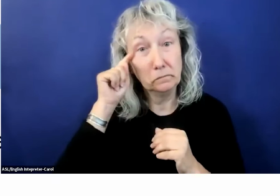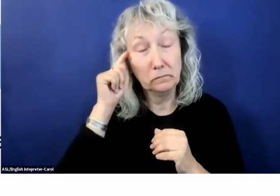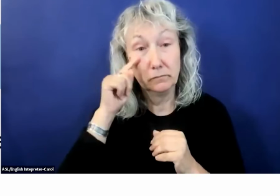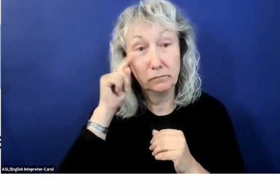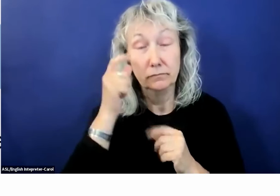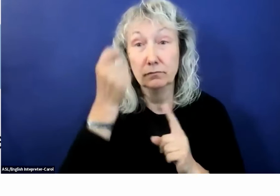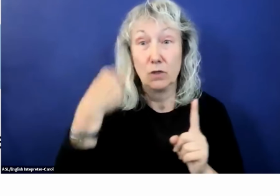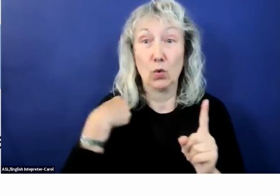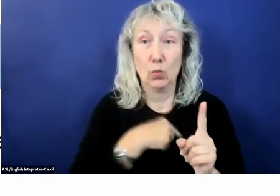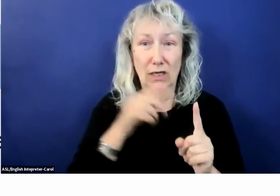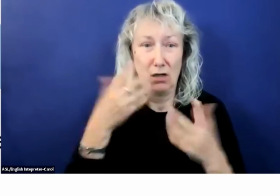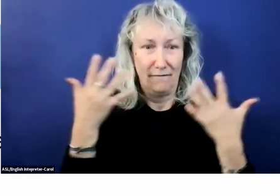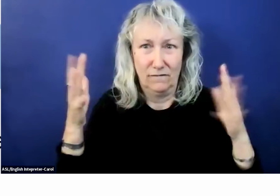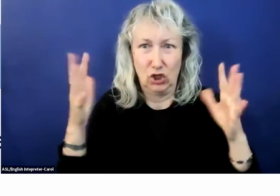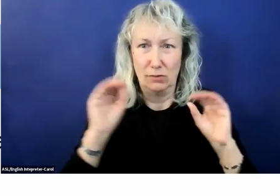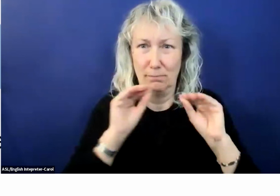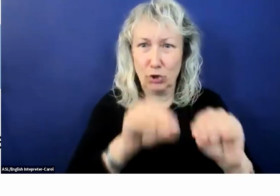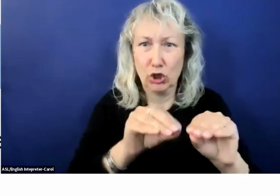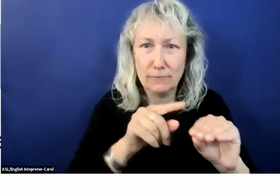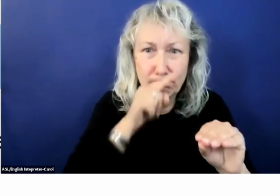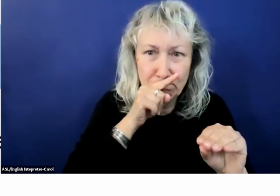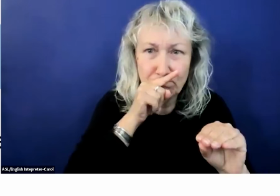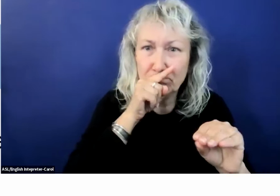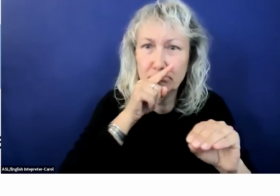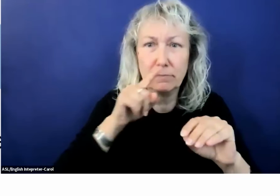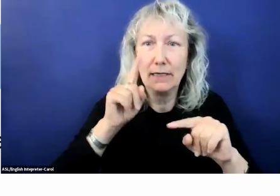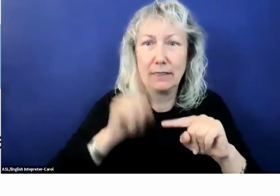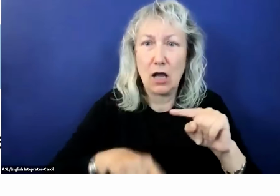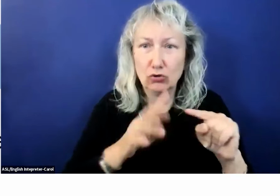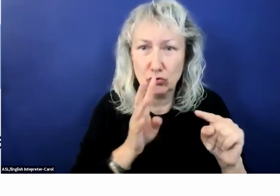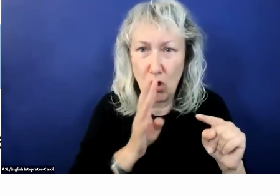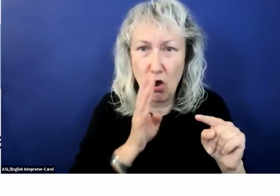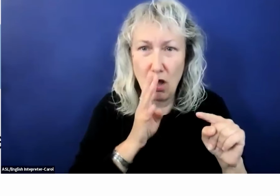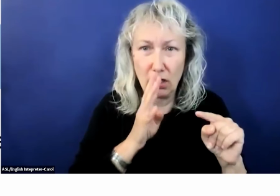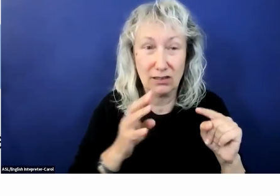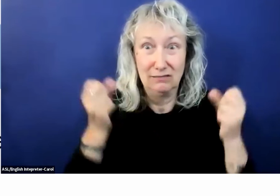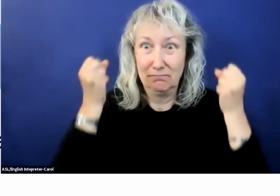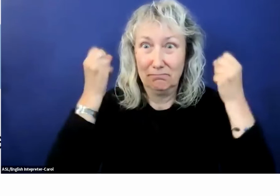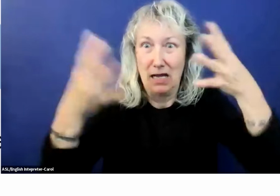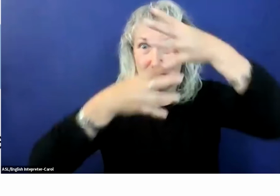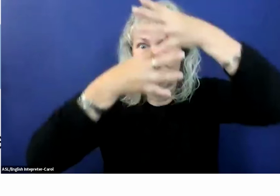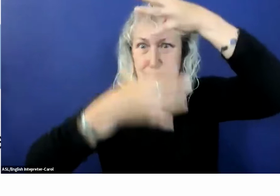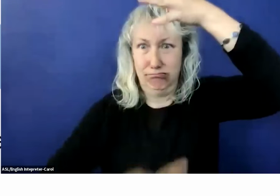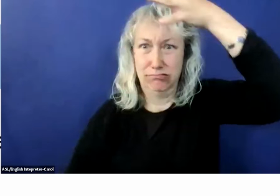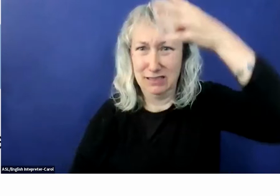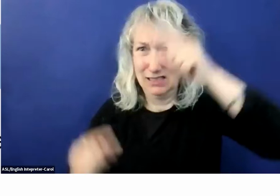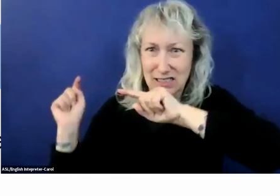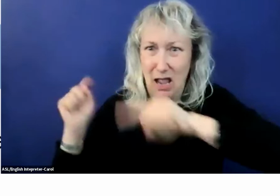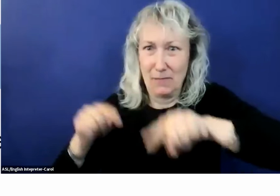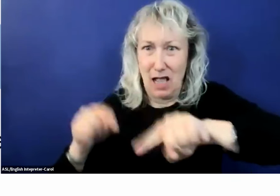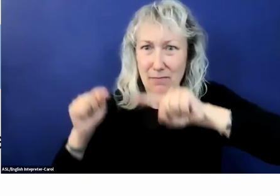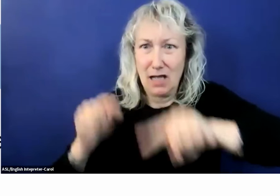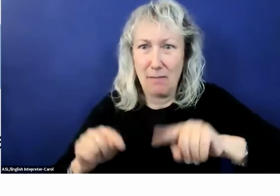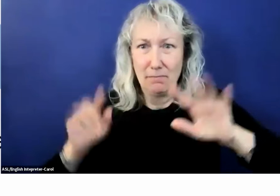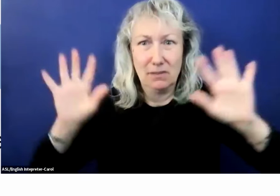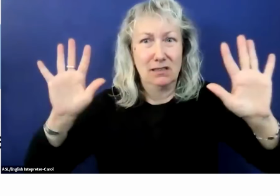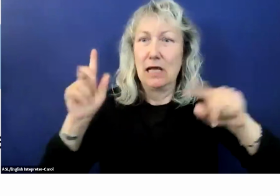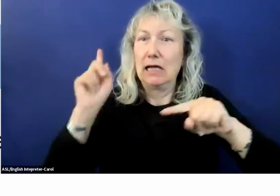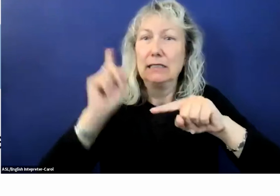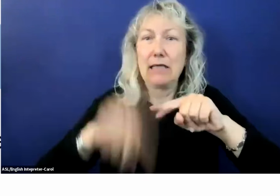the microphones of participants. We have many attendees today, therefore, we can't have an open